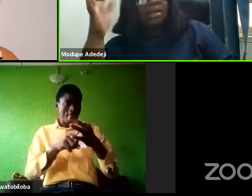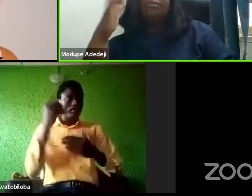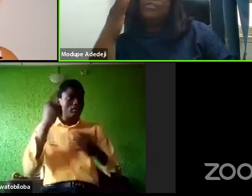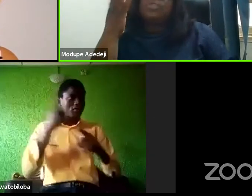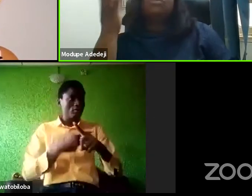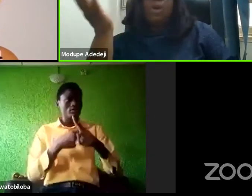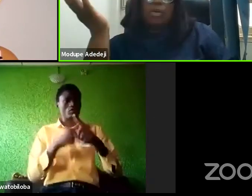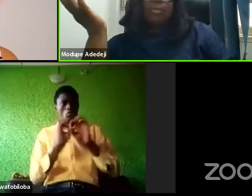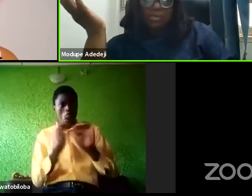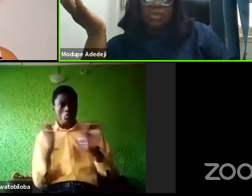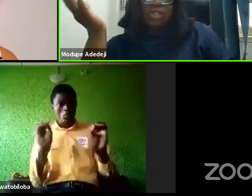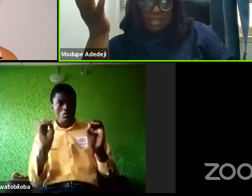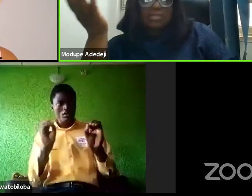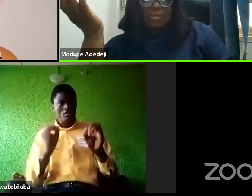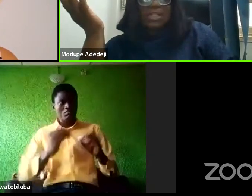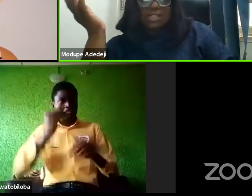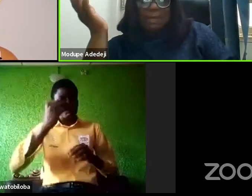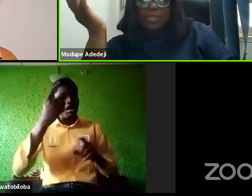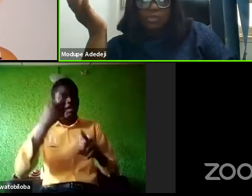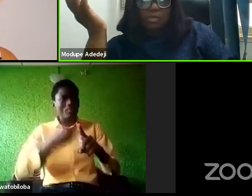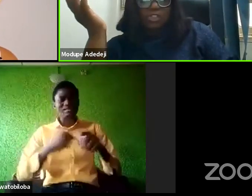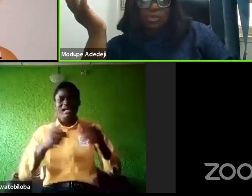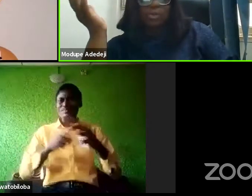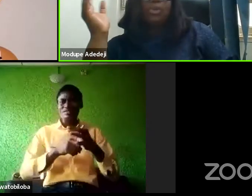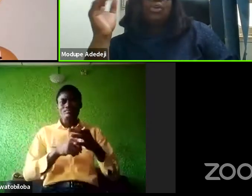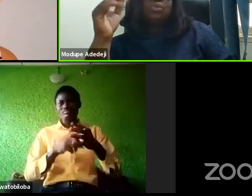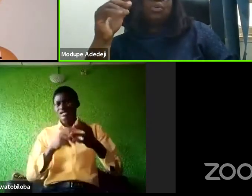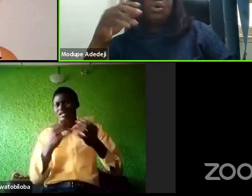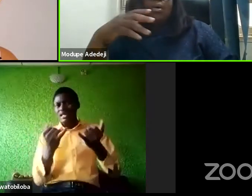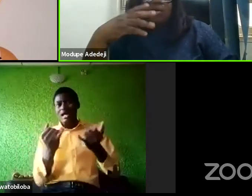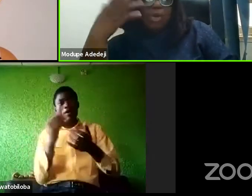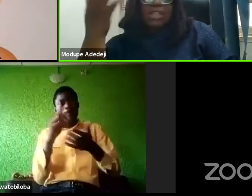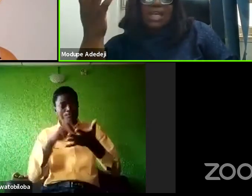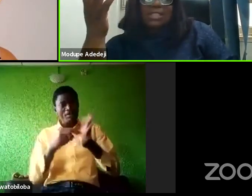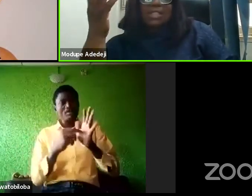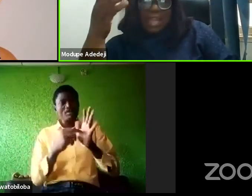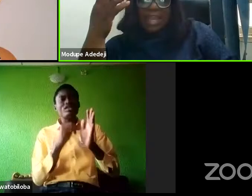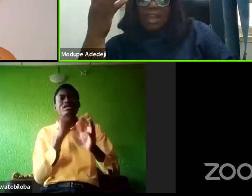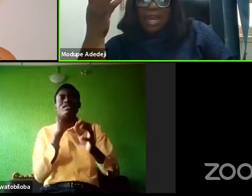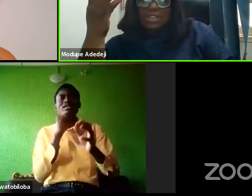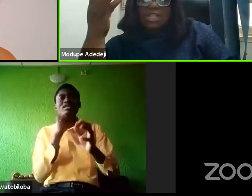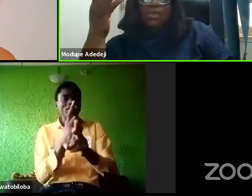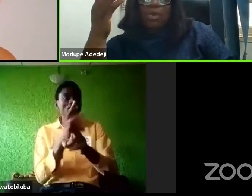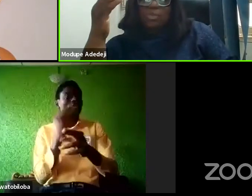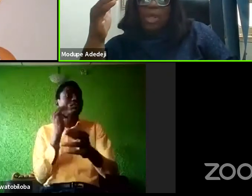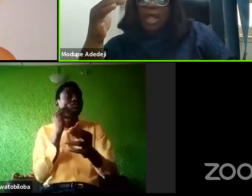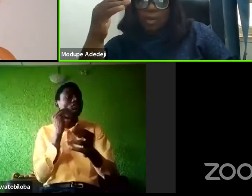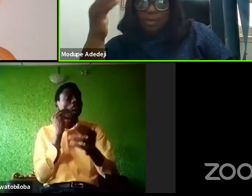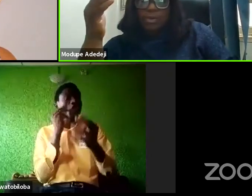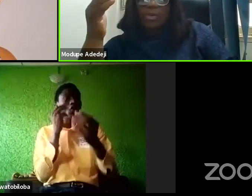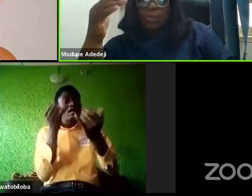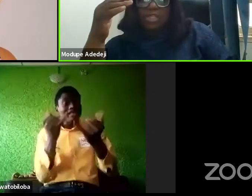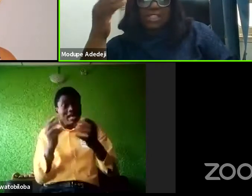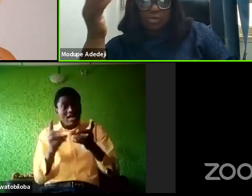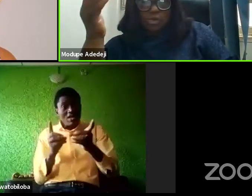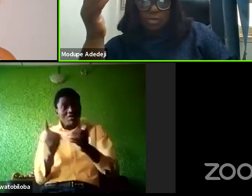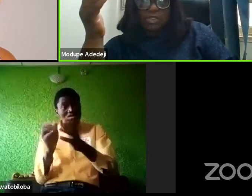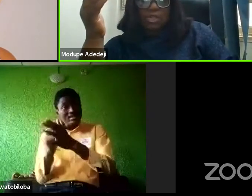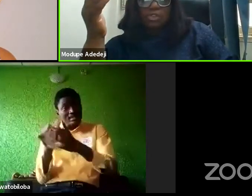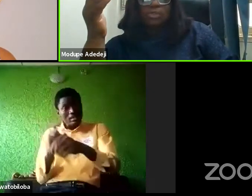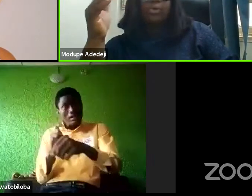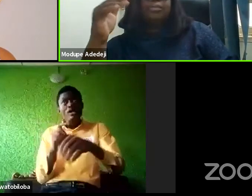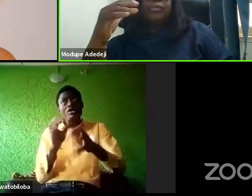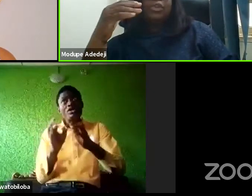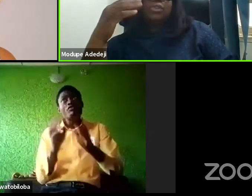50, 51. Oh, okay, so that means to me, you know. So knowing that actually will also help with the